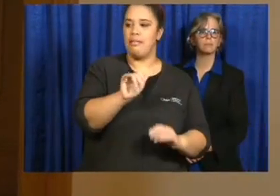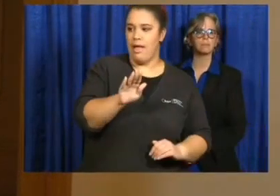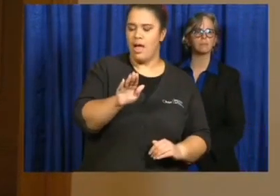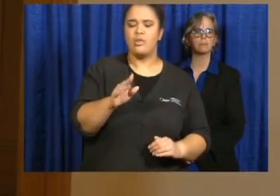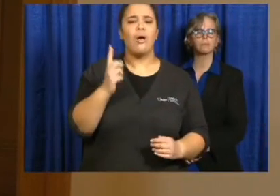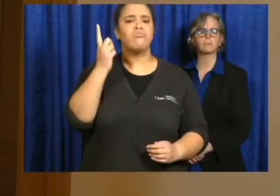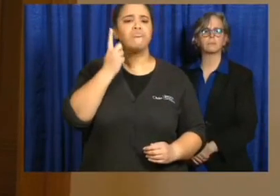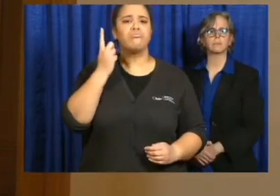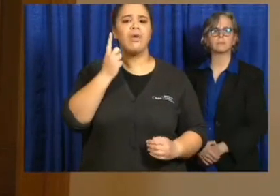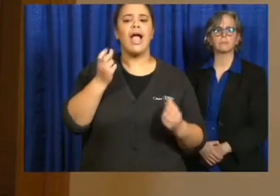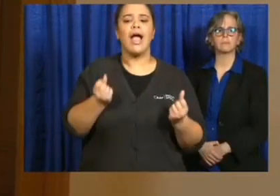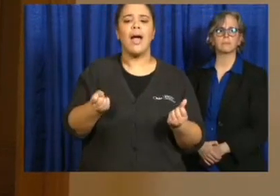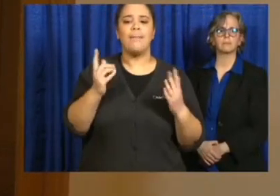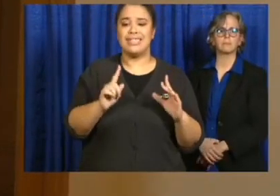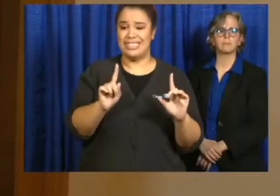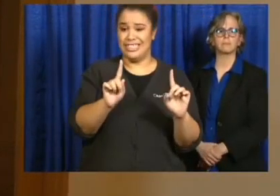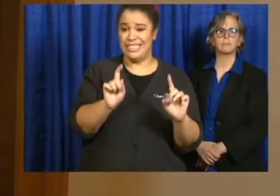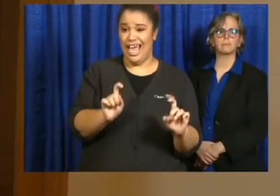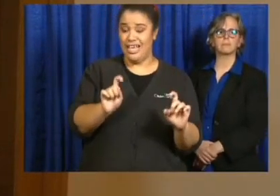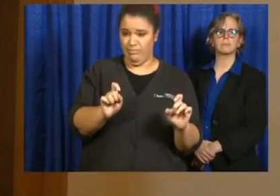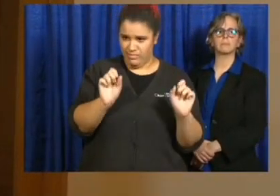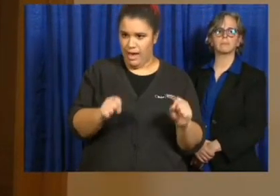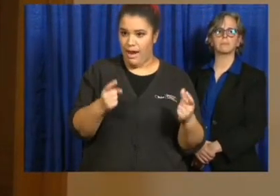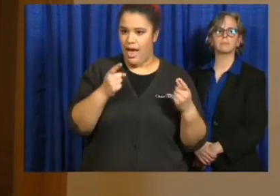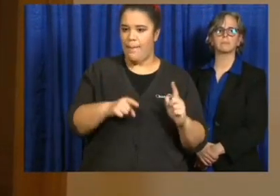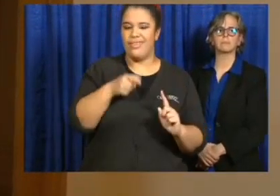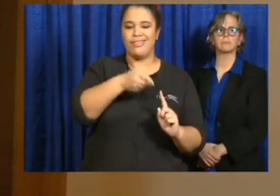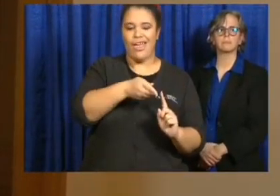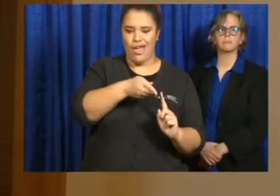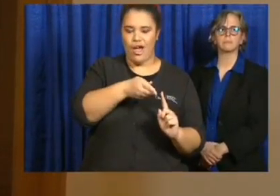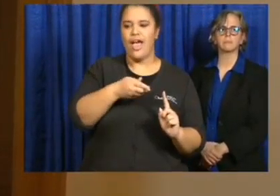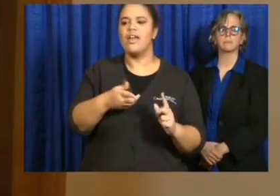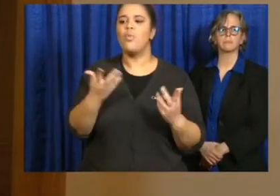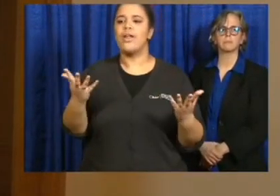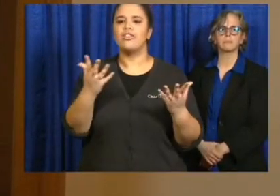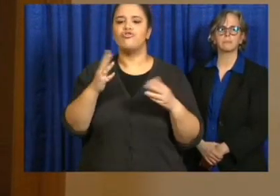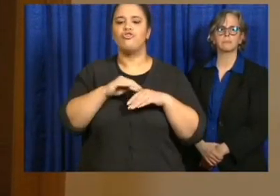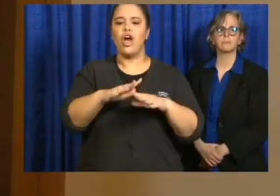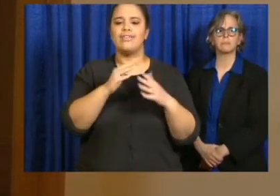what is limiting our ability to test more widely now?